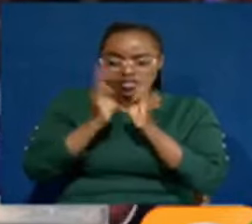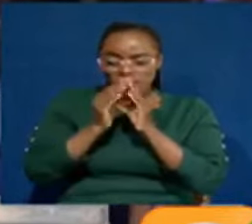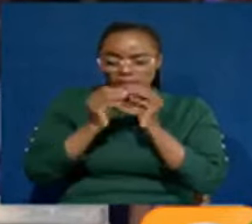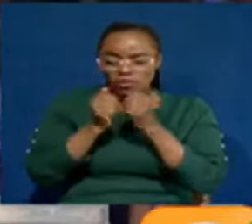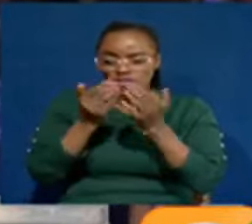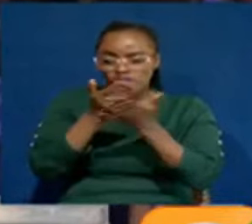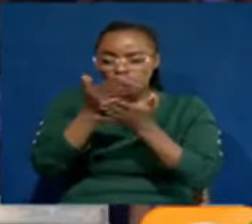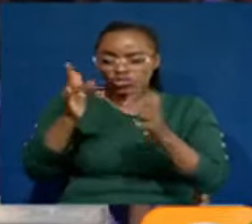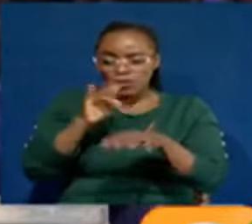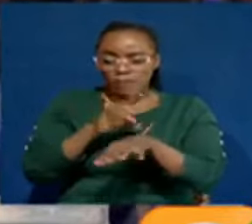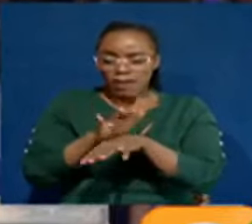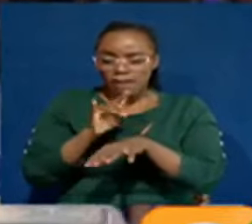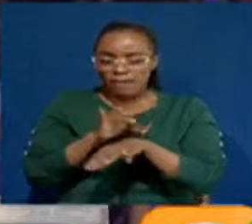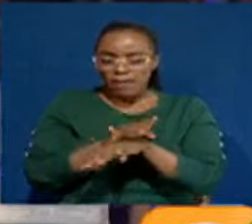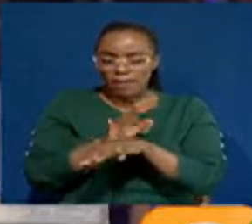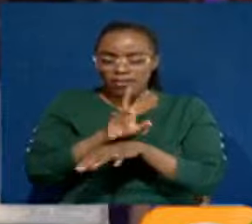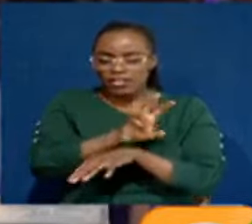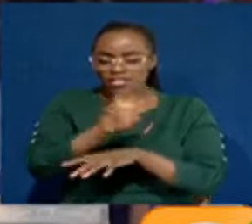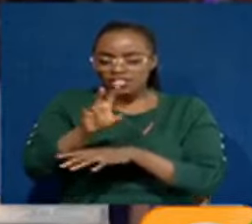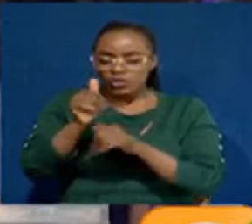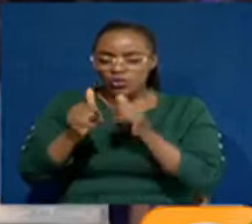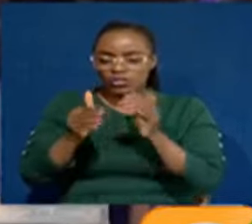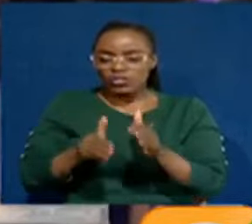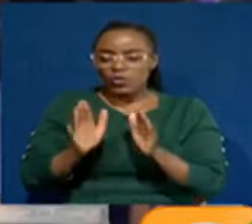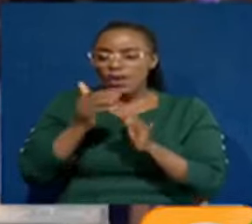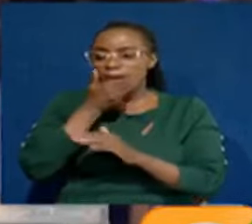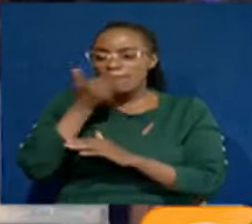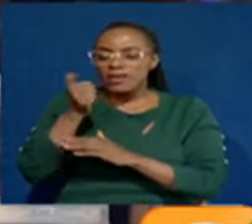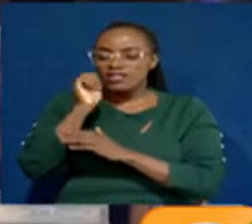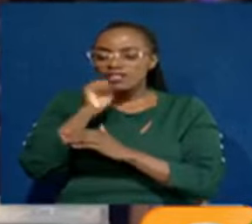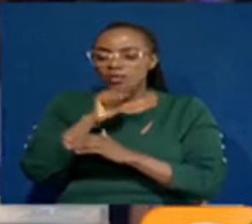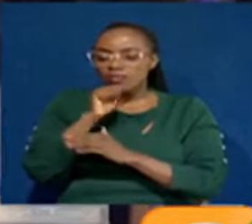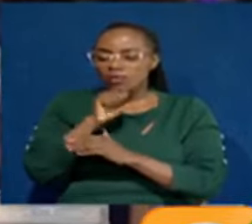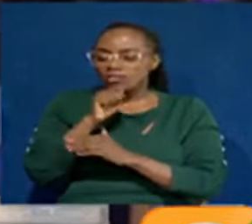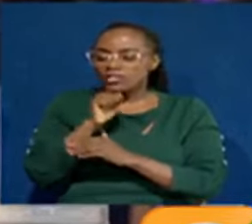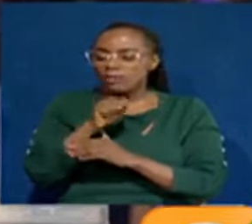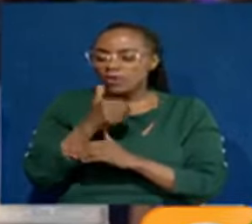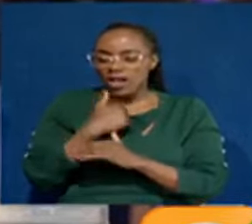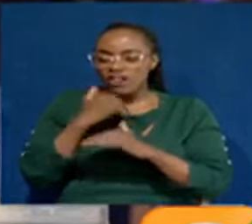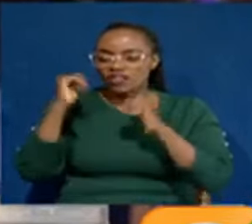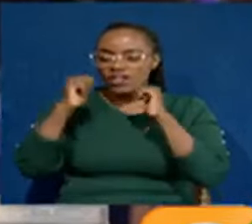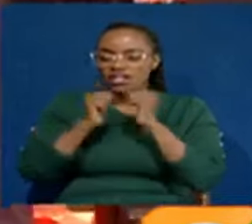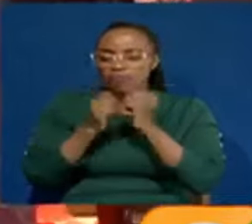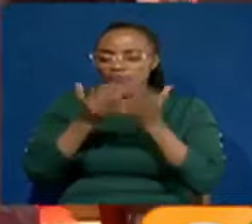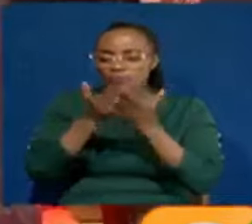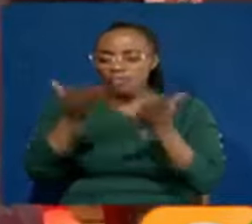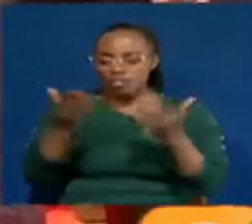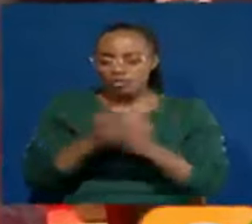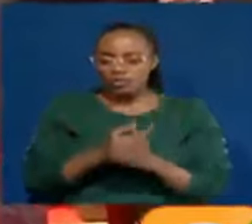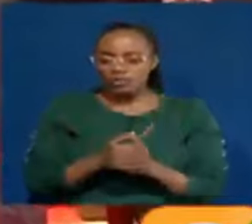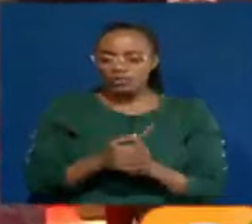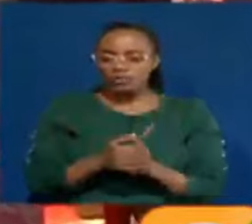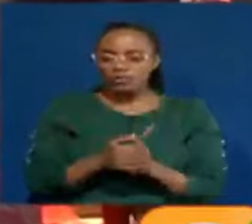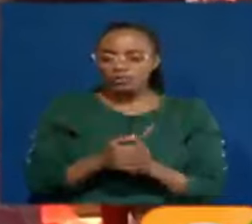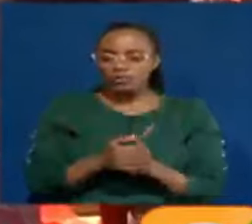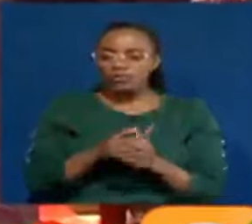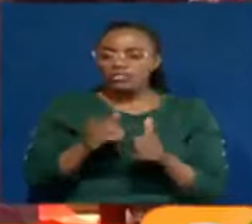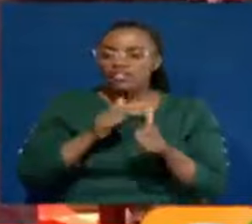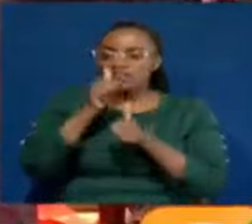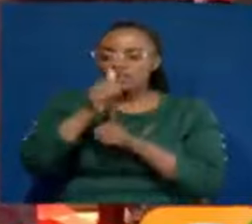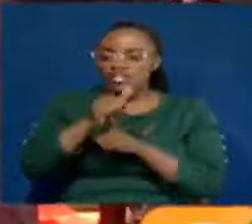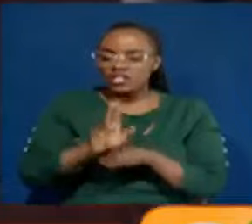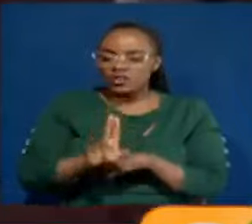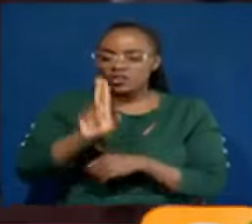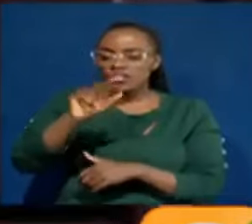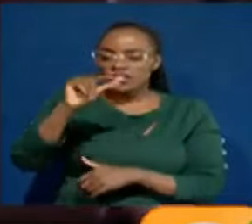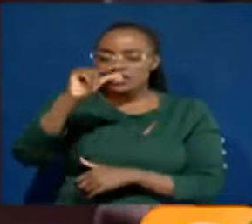nyinyi mapema waangalie ni njia gani wanaweza kuwa na agreement na nyinyi. Miles away in